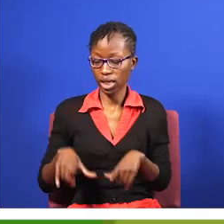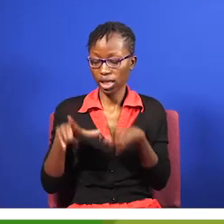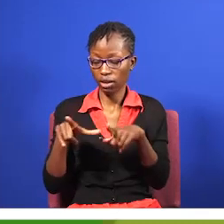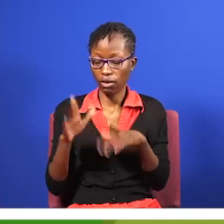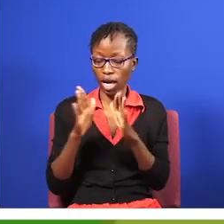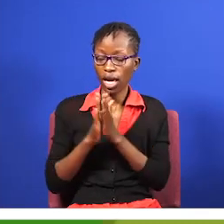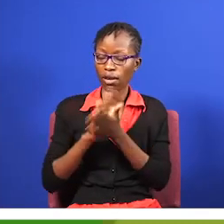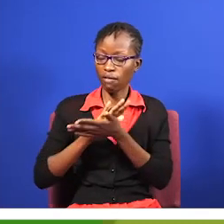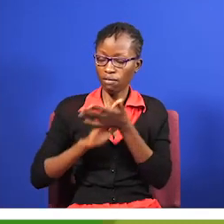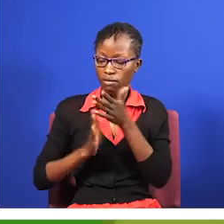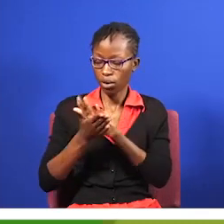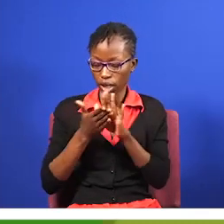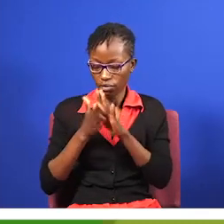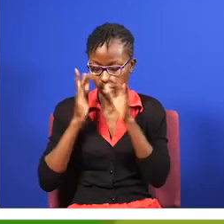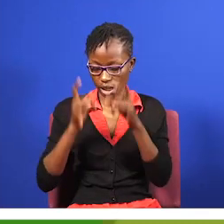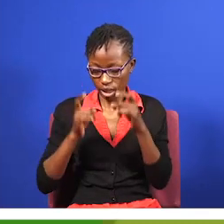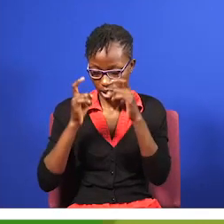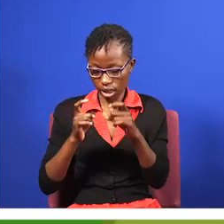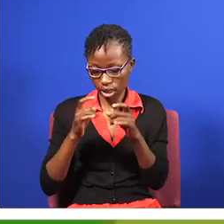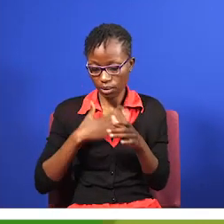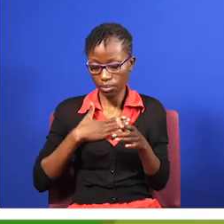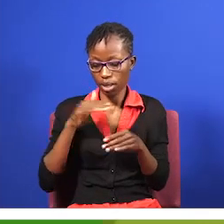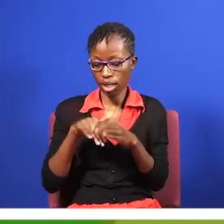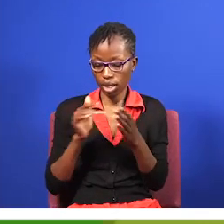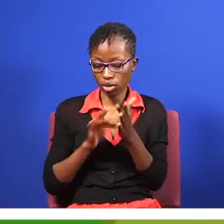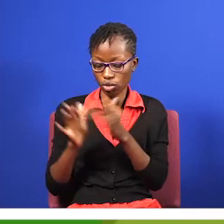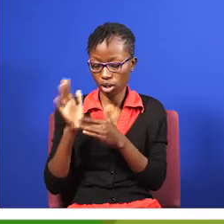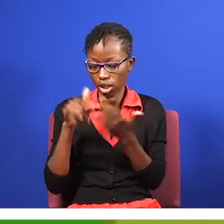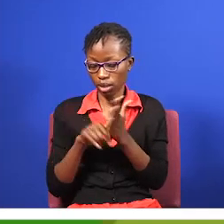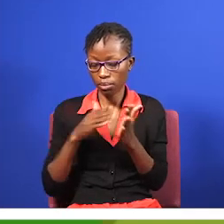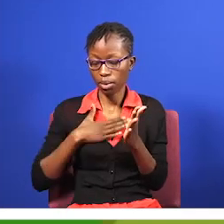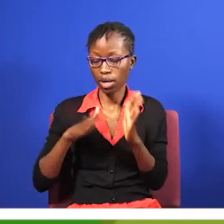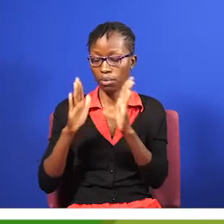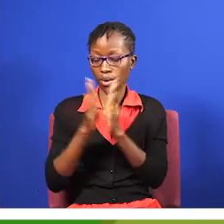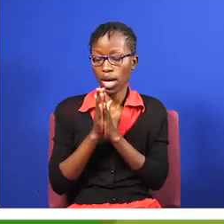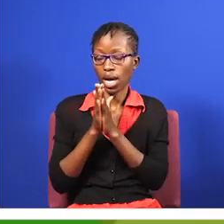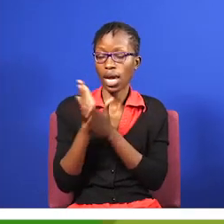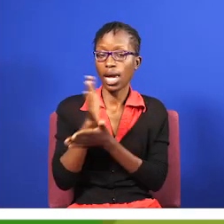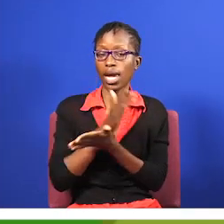life and forgive my sins. In Jesus' name I pray.